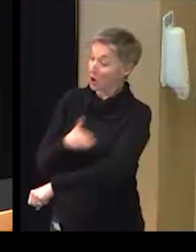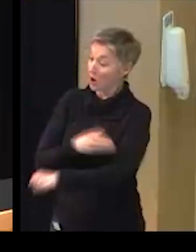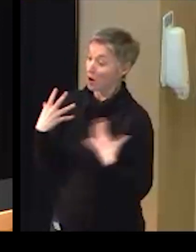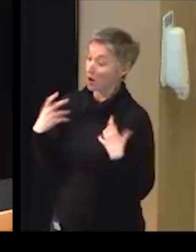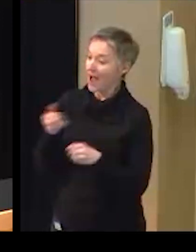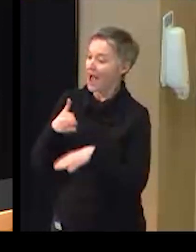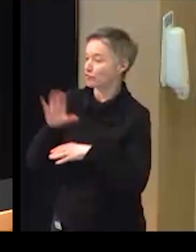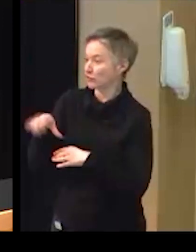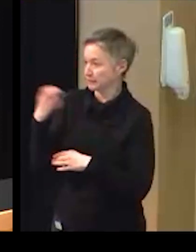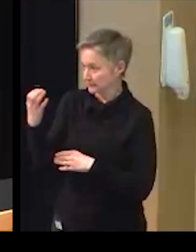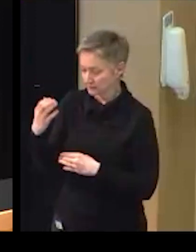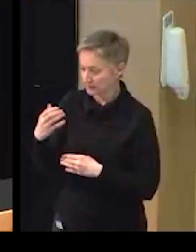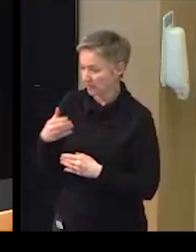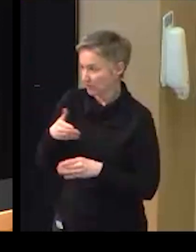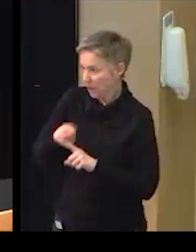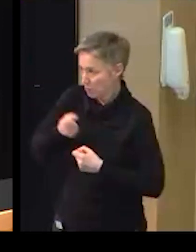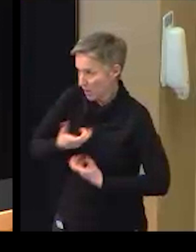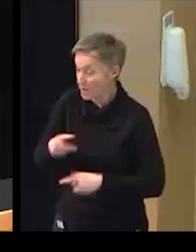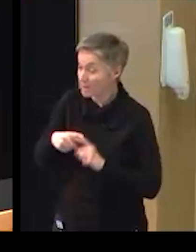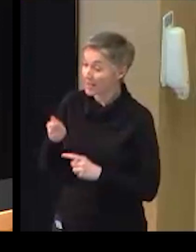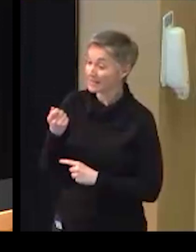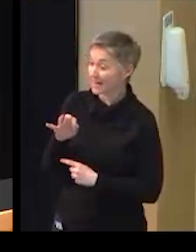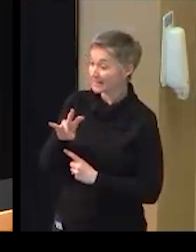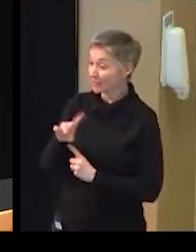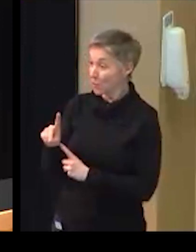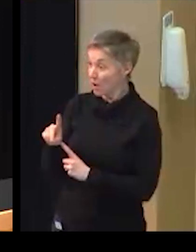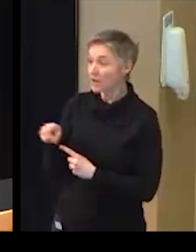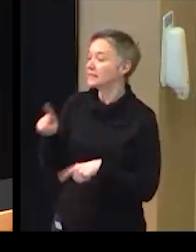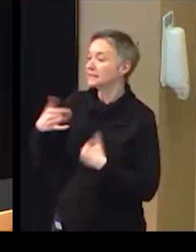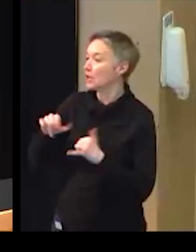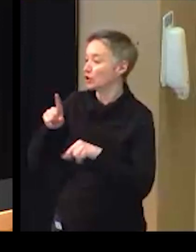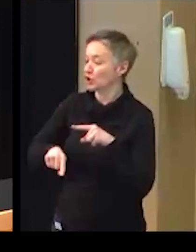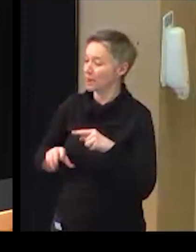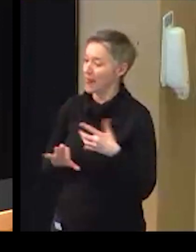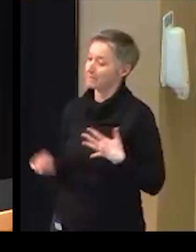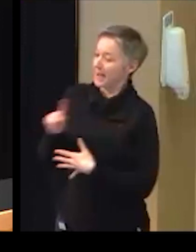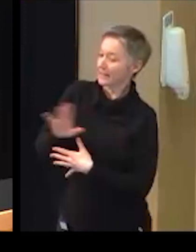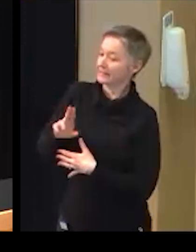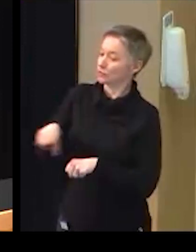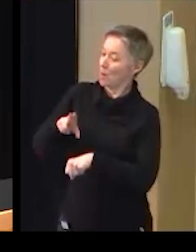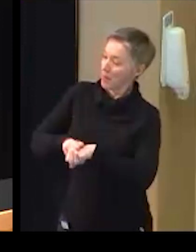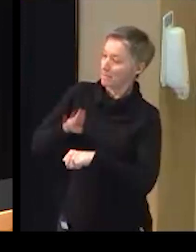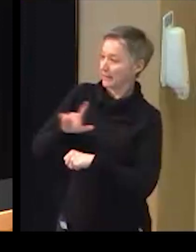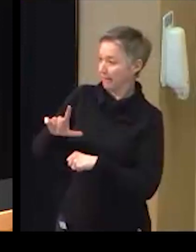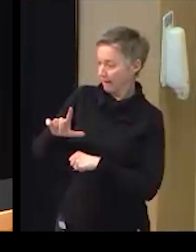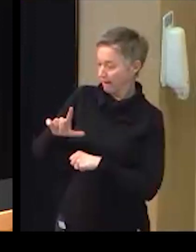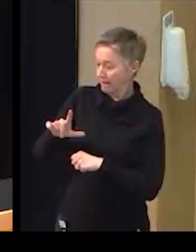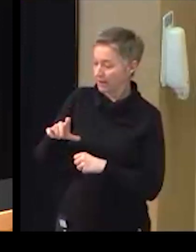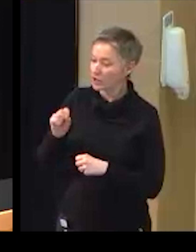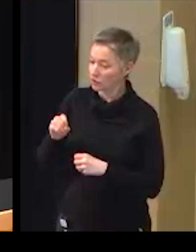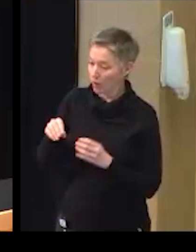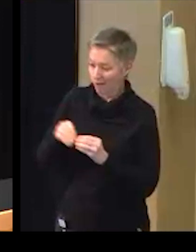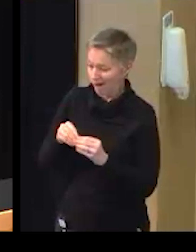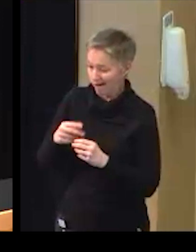Christmas season. But in 1971, he wasn't making it back to his baseline and was falling